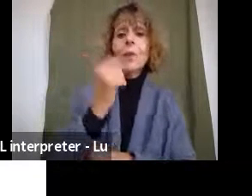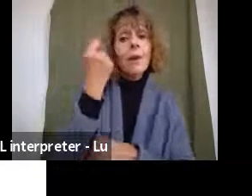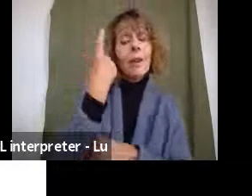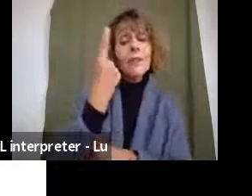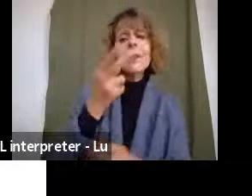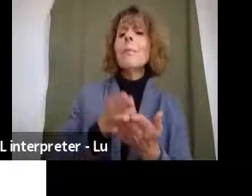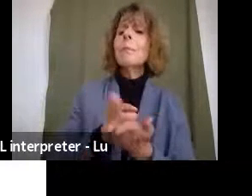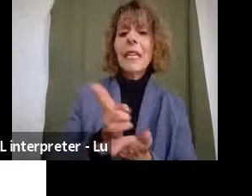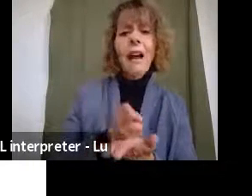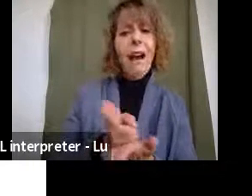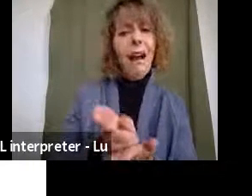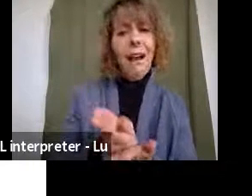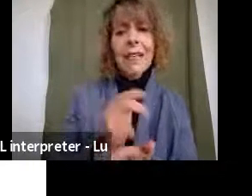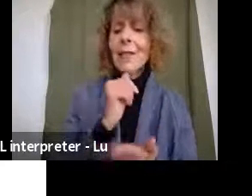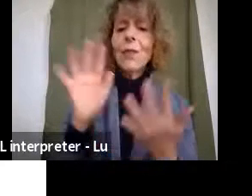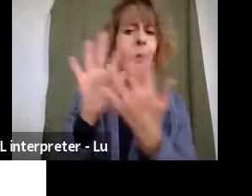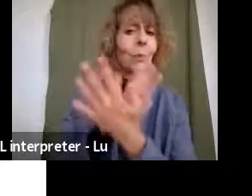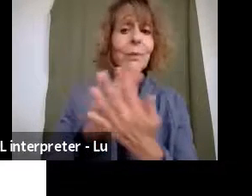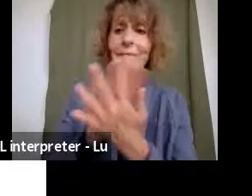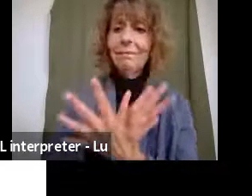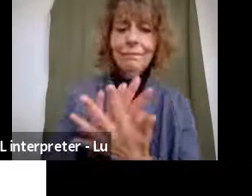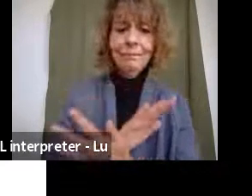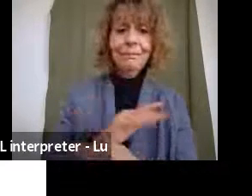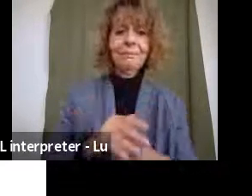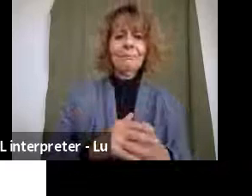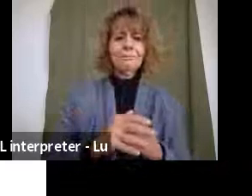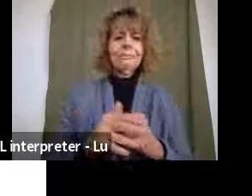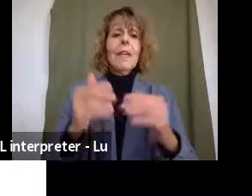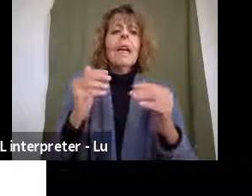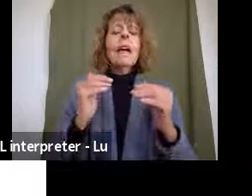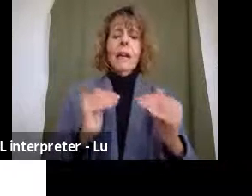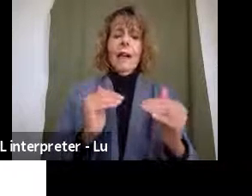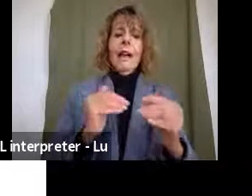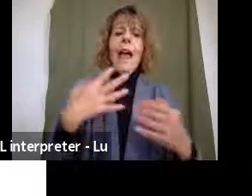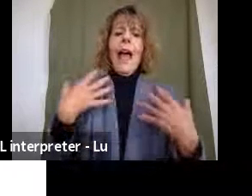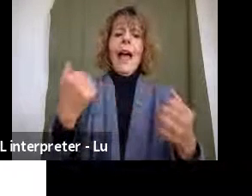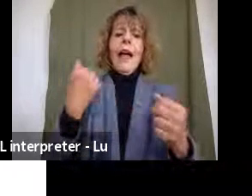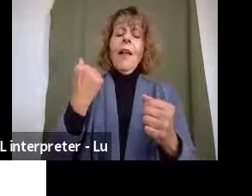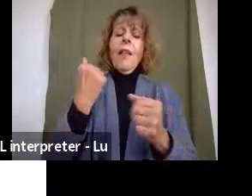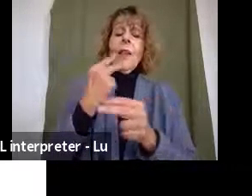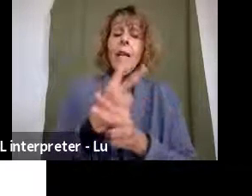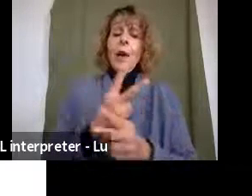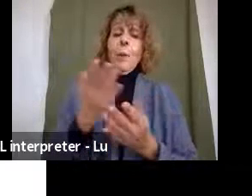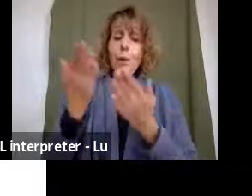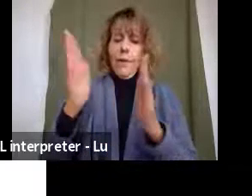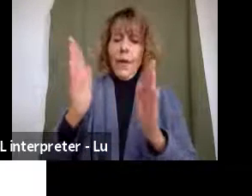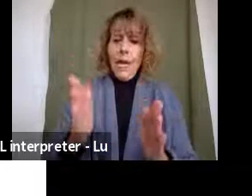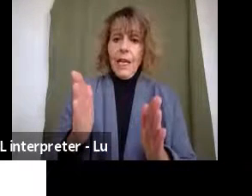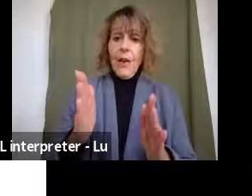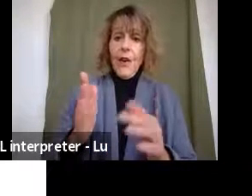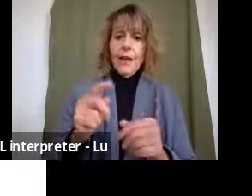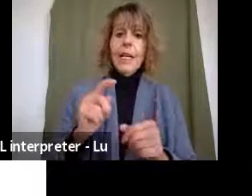When providing an auxiliary aid or service, a healthcare provider is required to provide